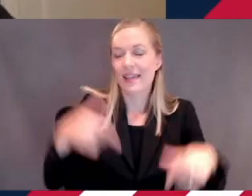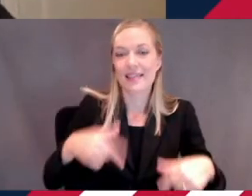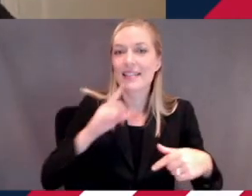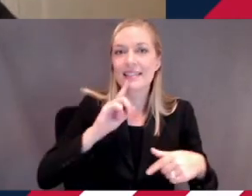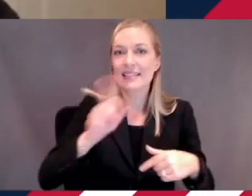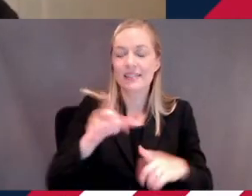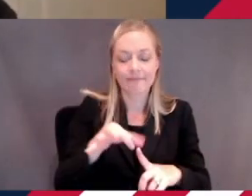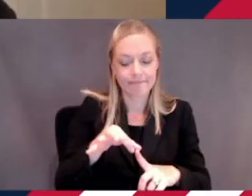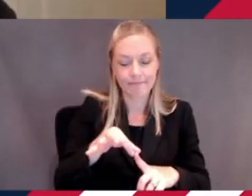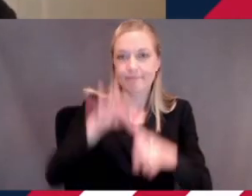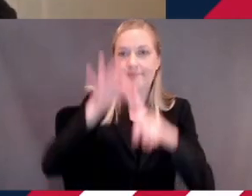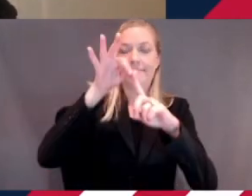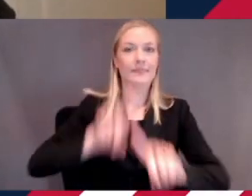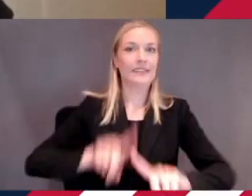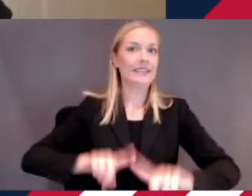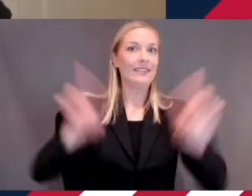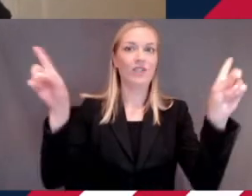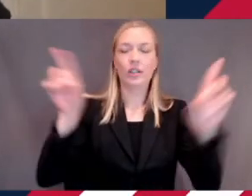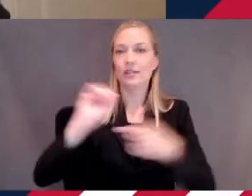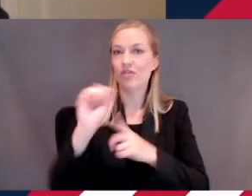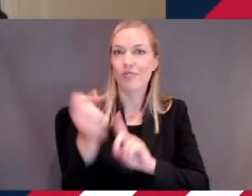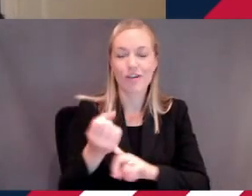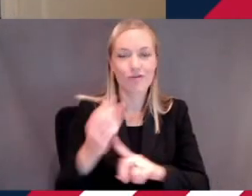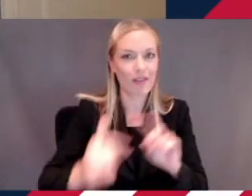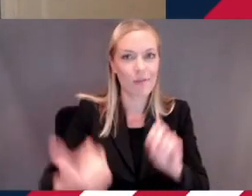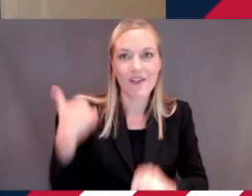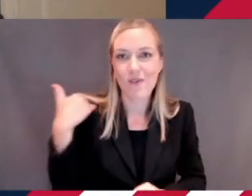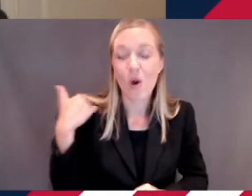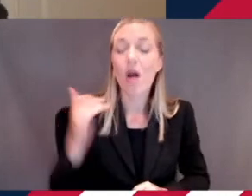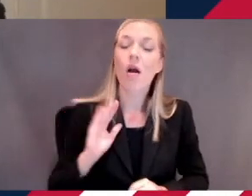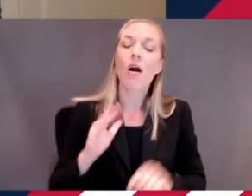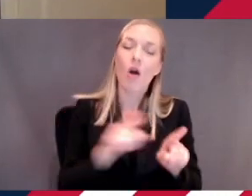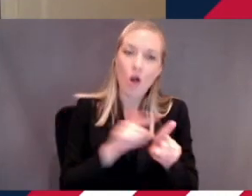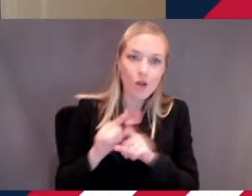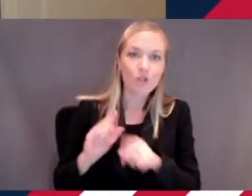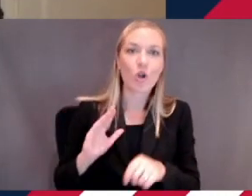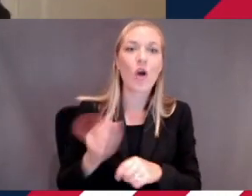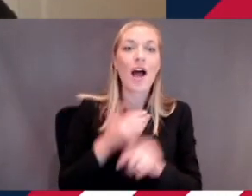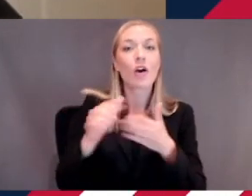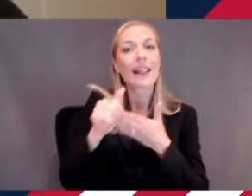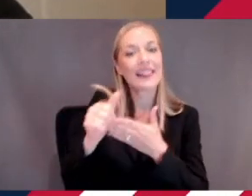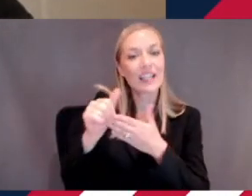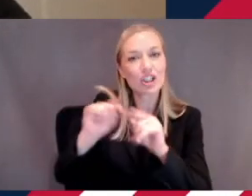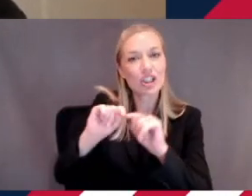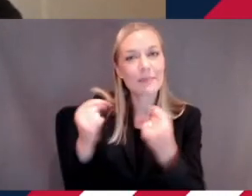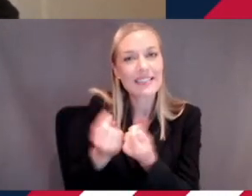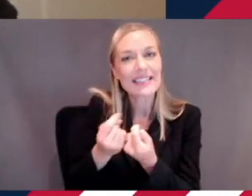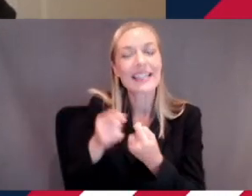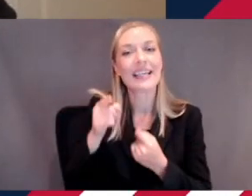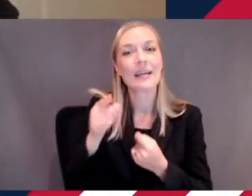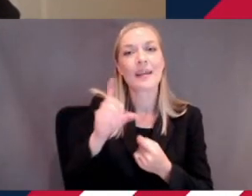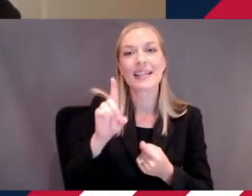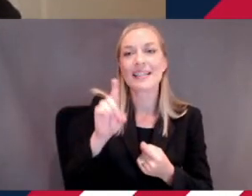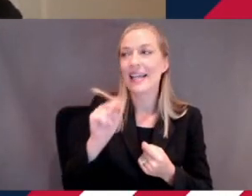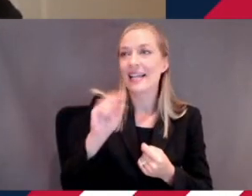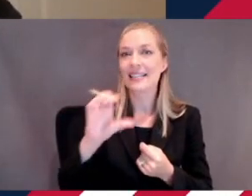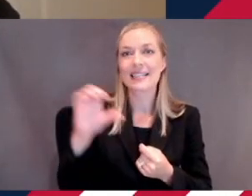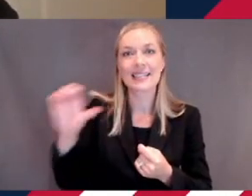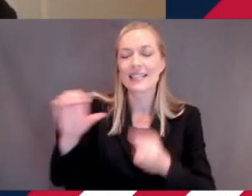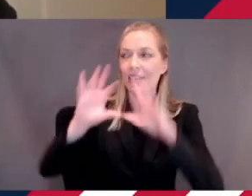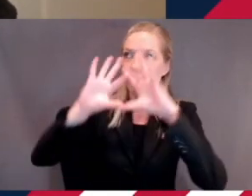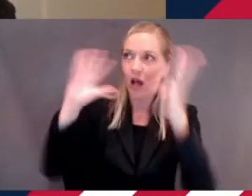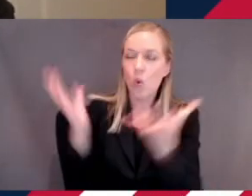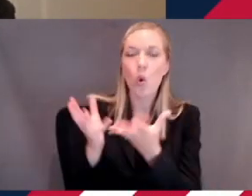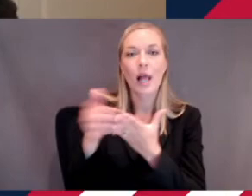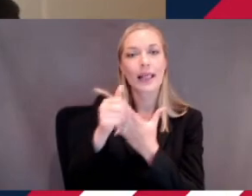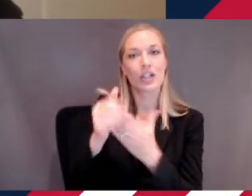thank our leadership team at the DNC, Mary Beth Cahill, Sam Cornell, others, Patrice Taylor, doing great